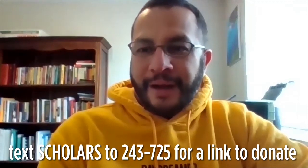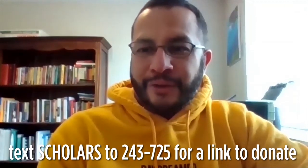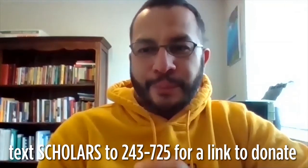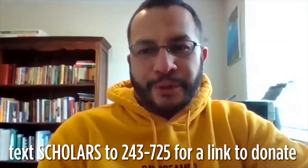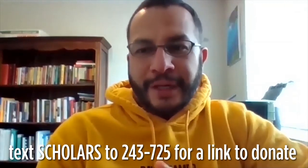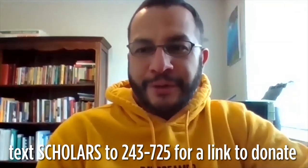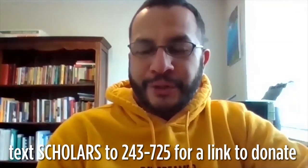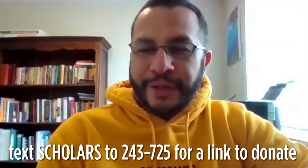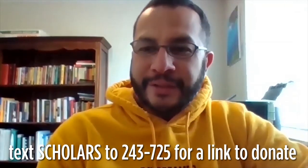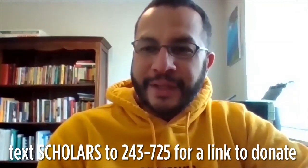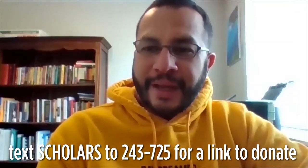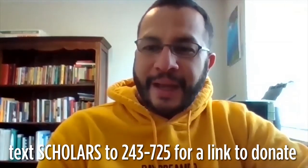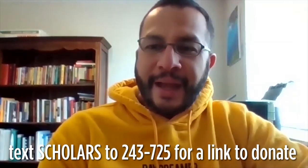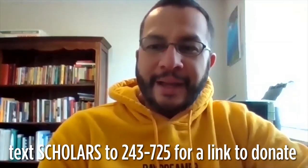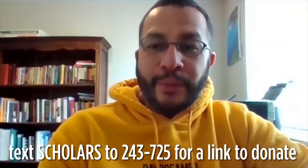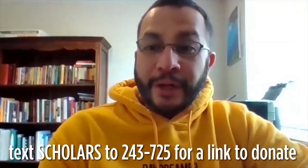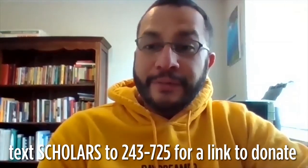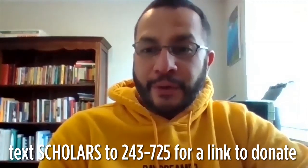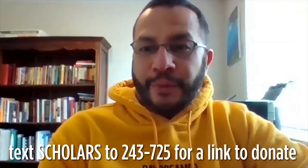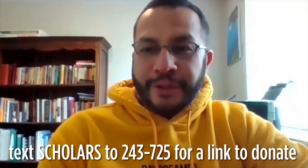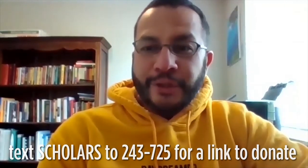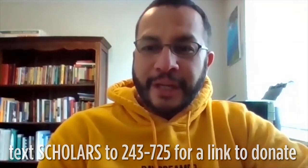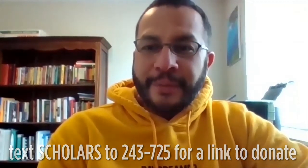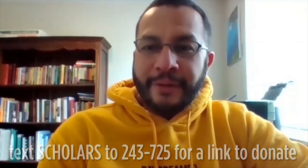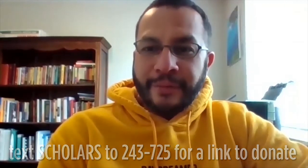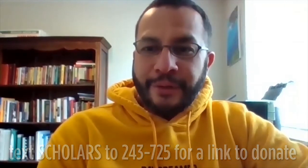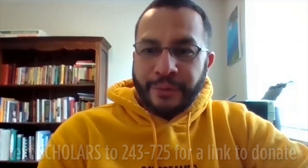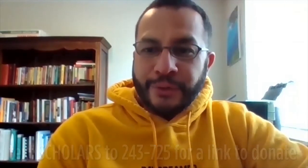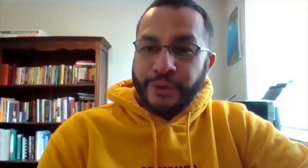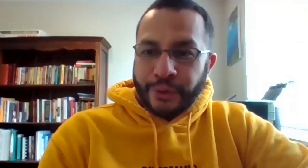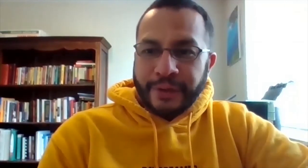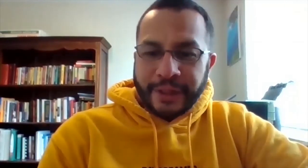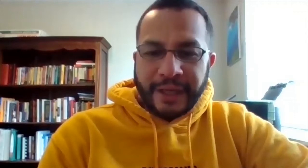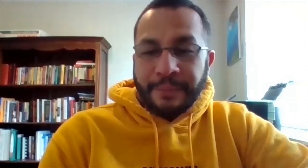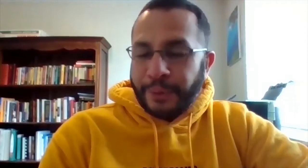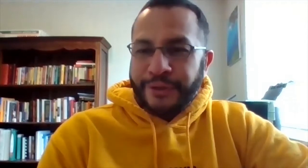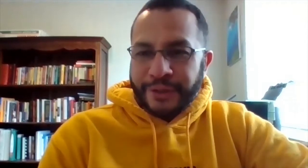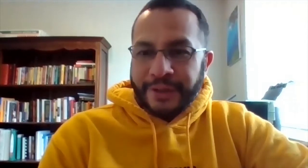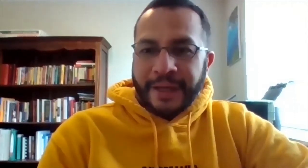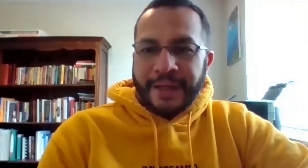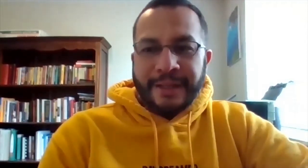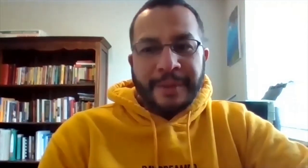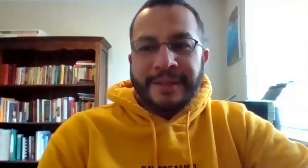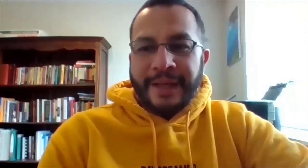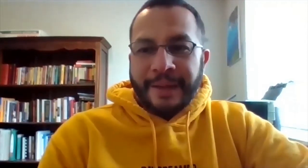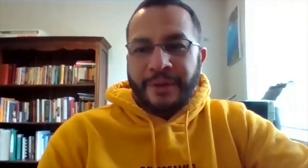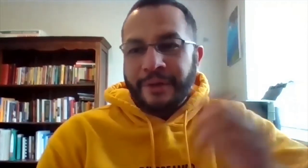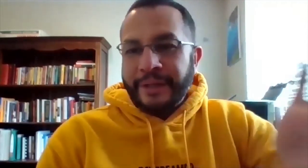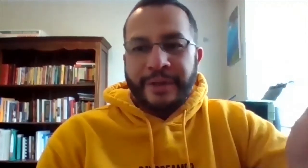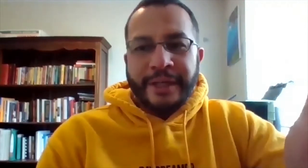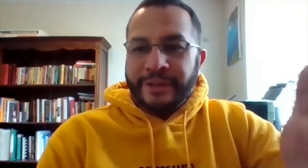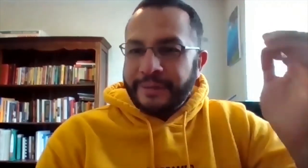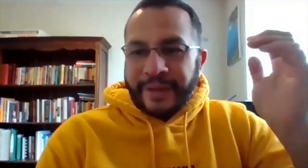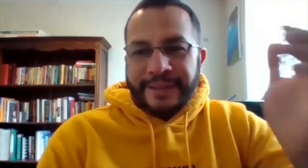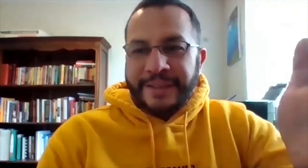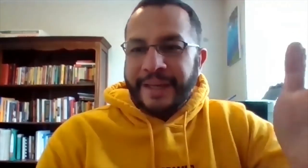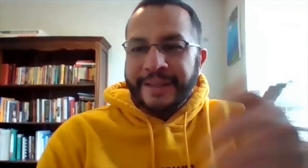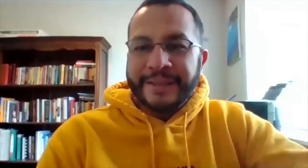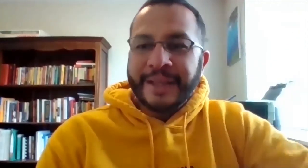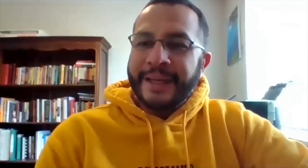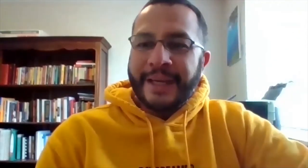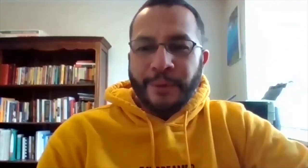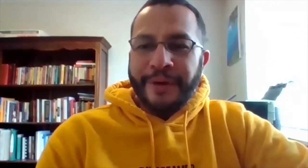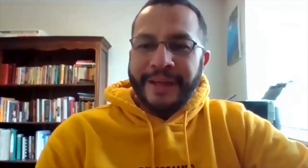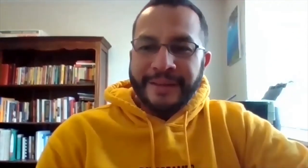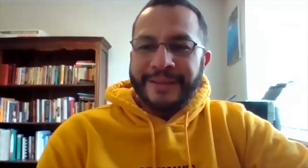for supporting our students. And we look forward to celebrating with you soon in person. In the meantime, congratulations.